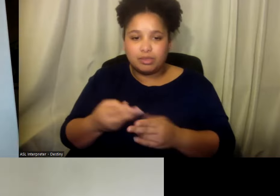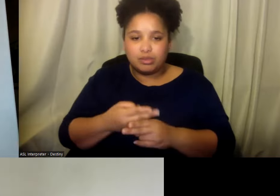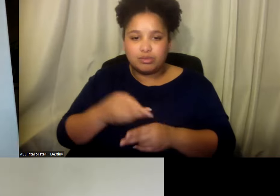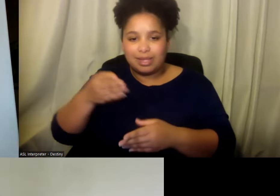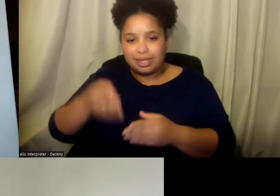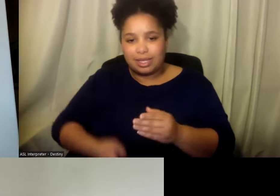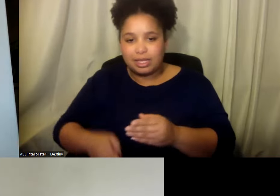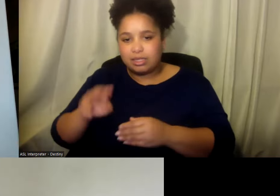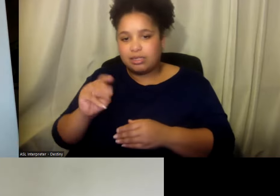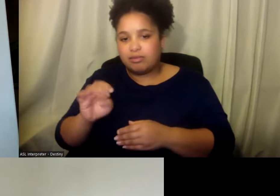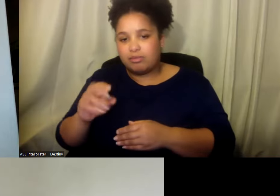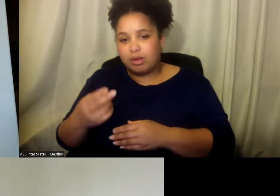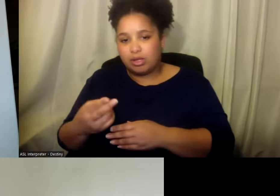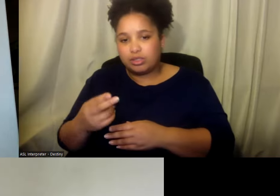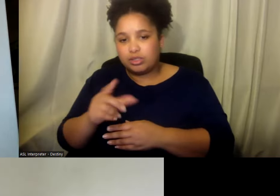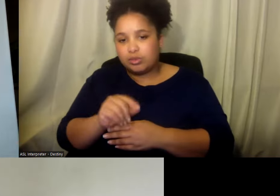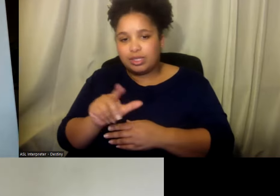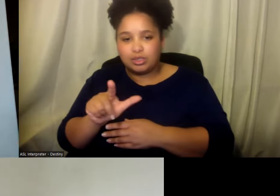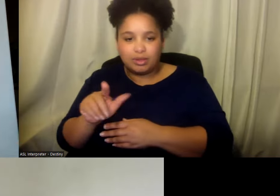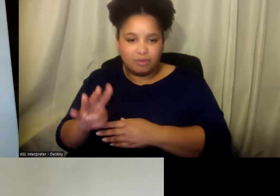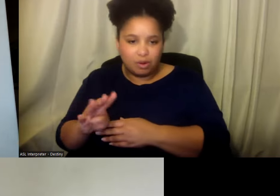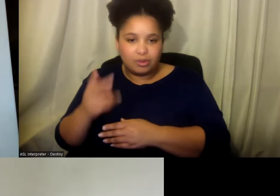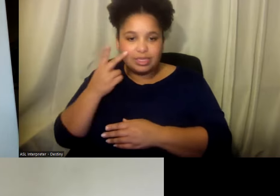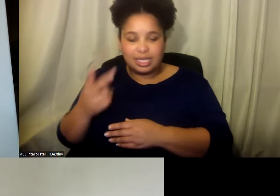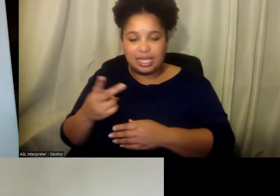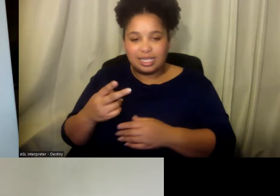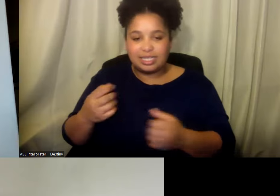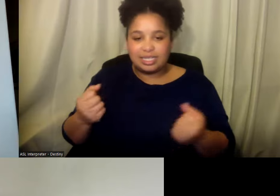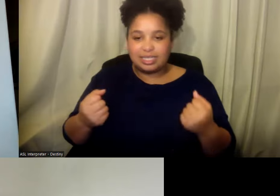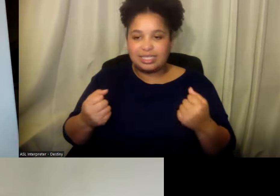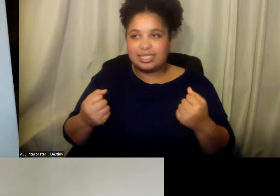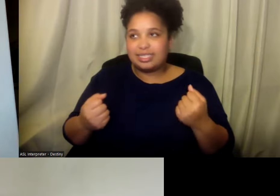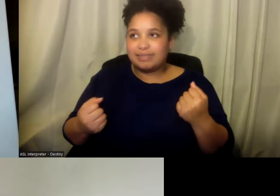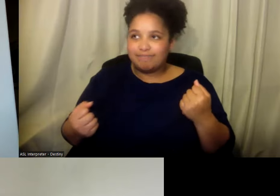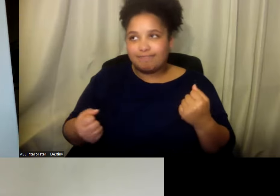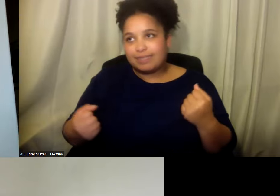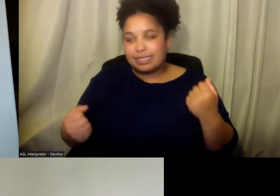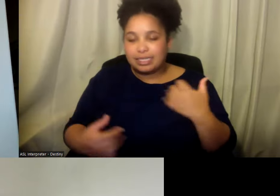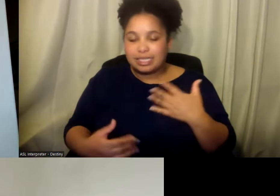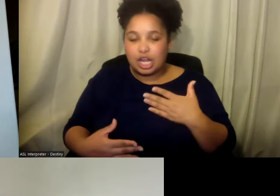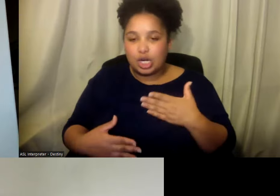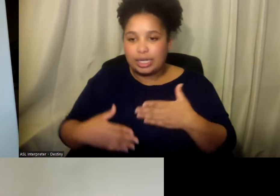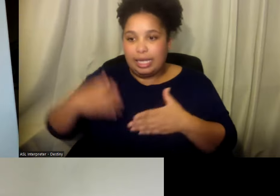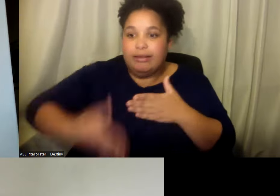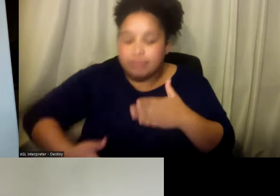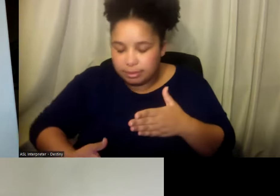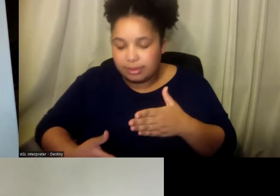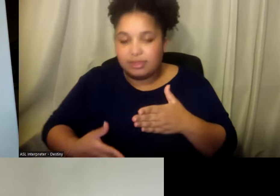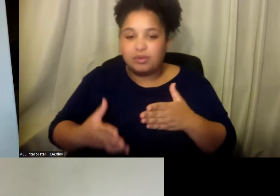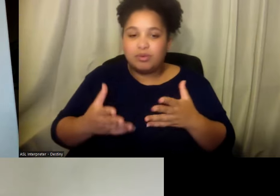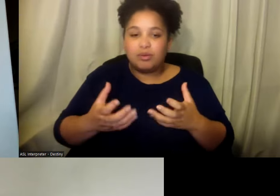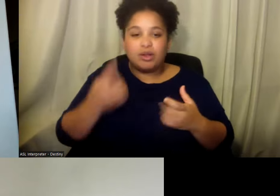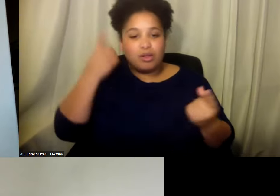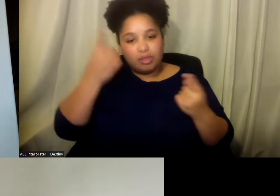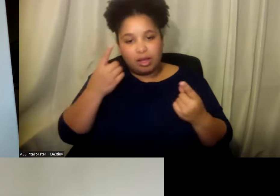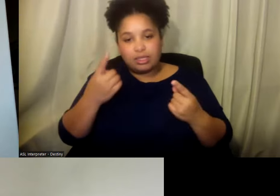March 2024. So we kind of see that as a very scary cliff that's coming down the pipe for us. So we would love all of your thoughts and